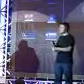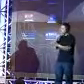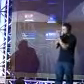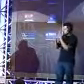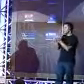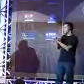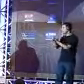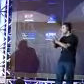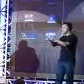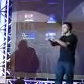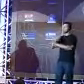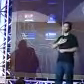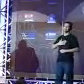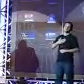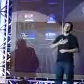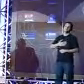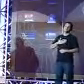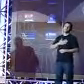And you see,